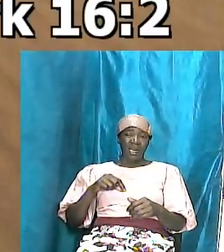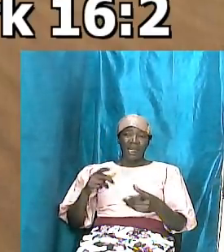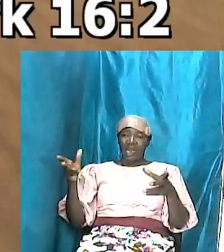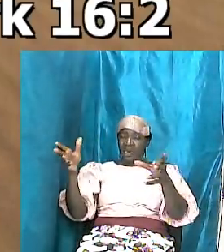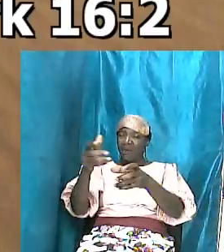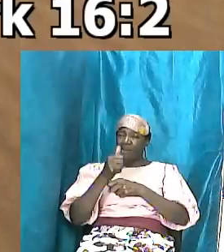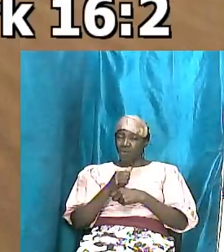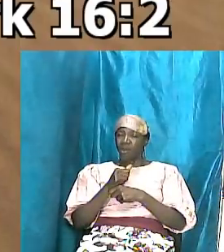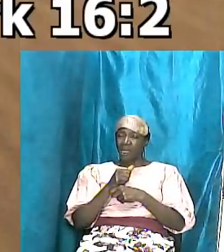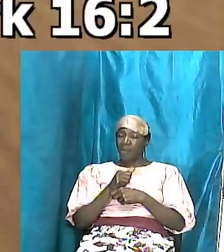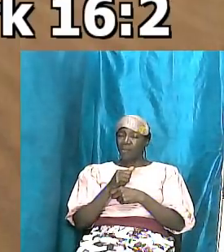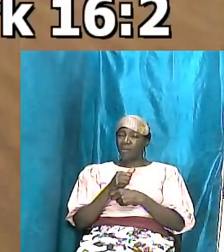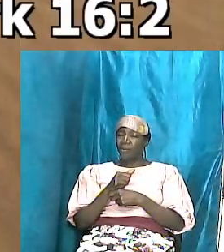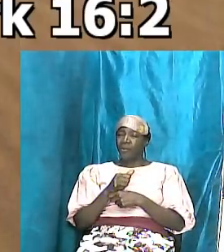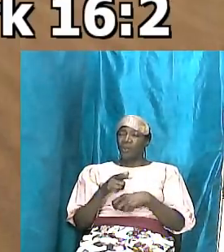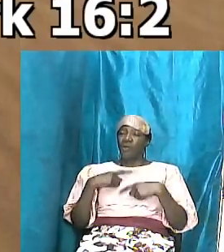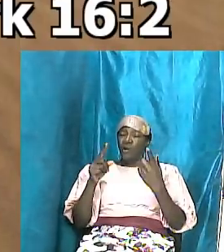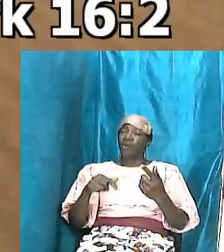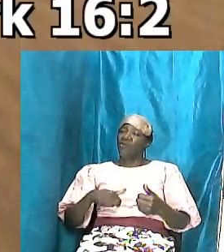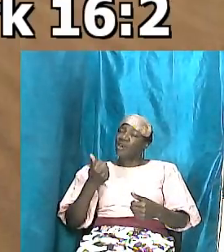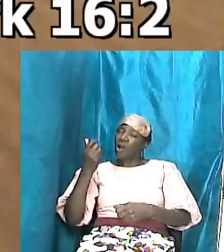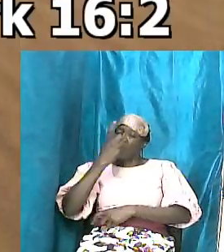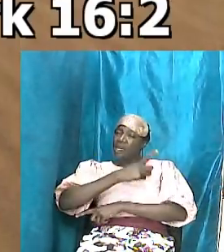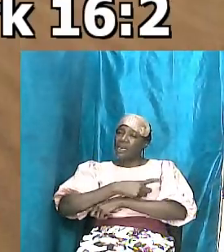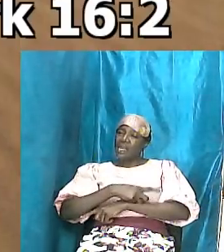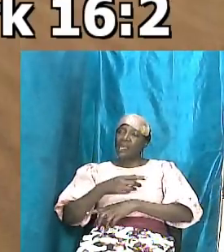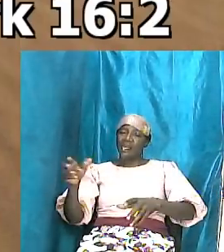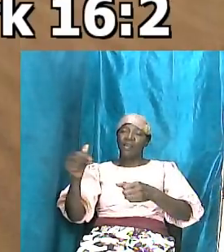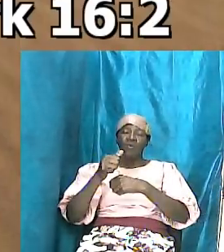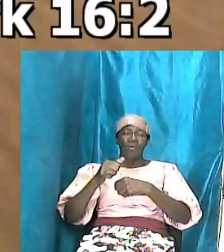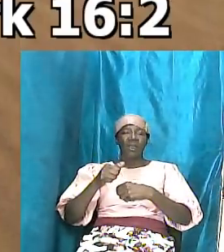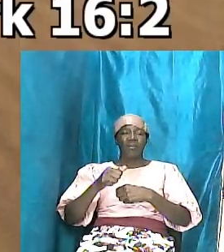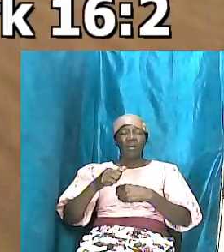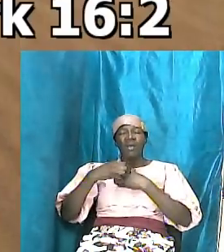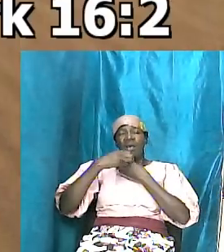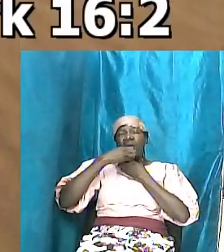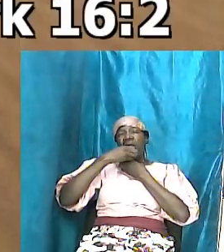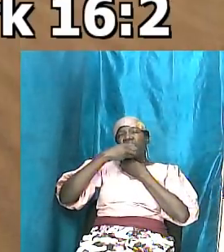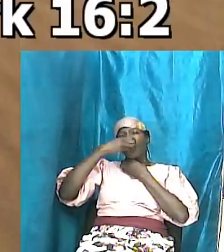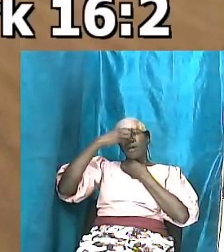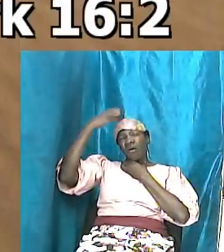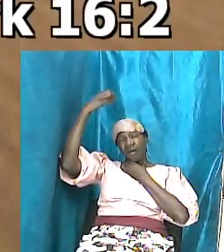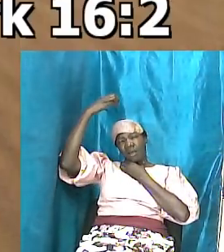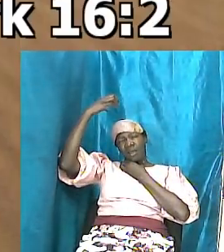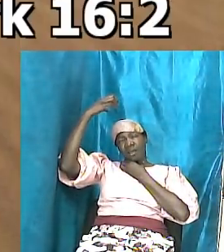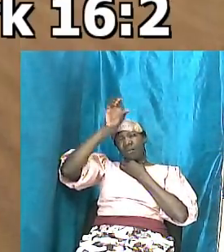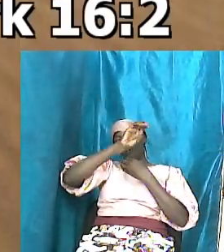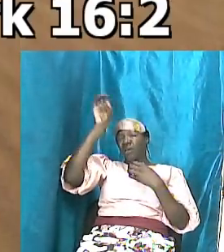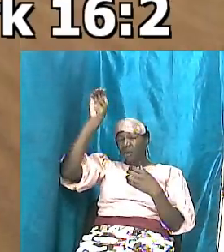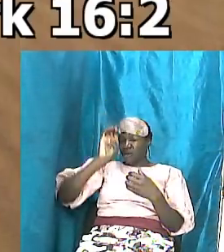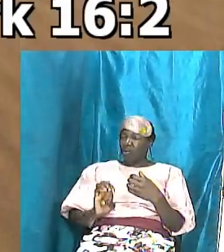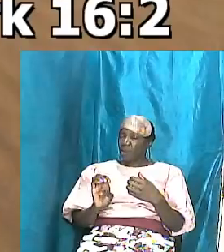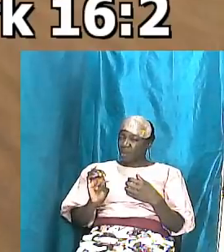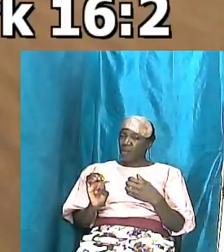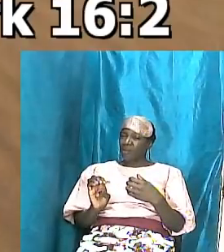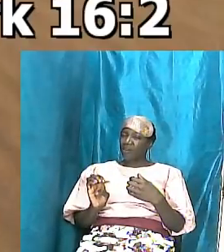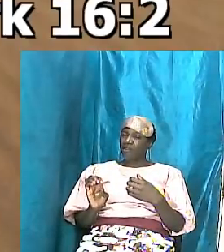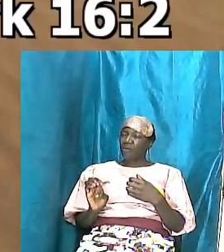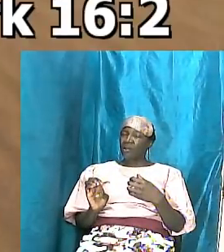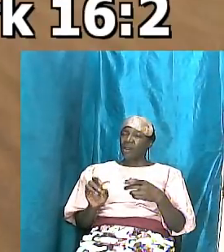the following day. And then they took him and they hung him on the cross. And then he died and he was in that grave.